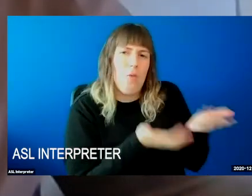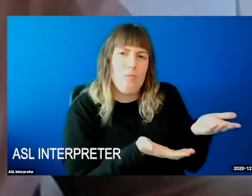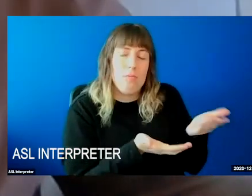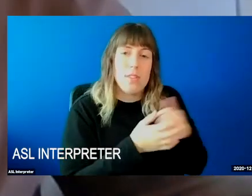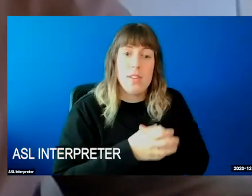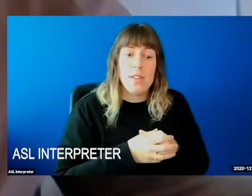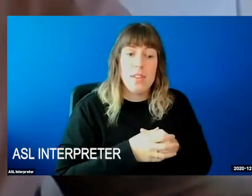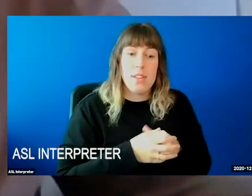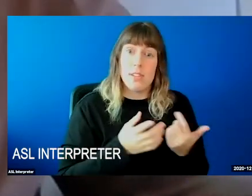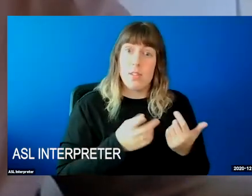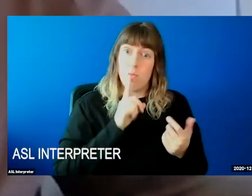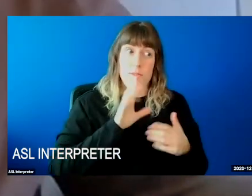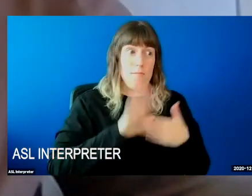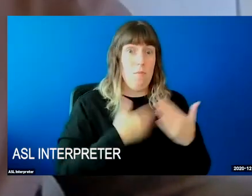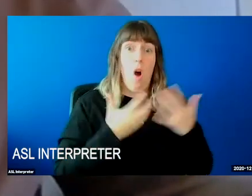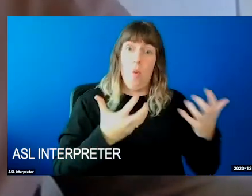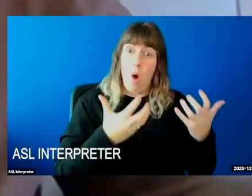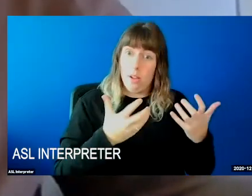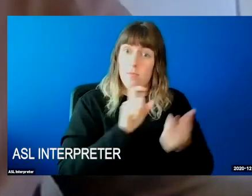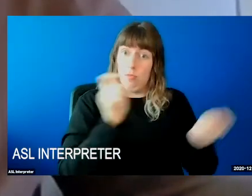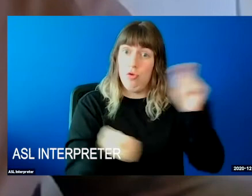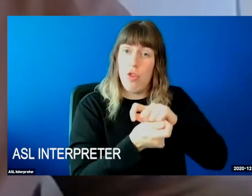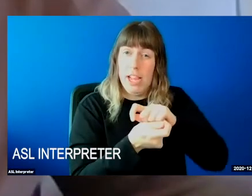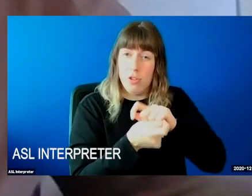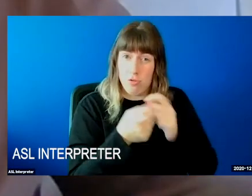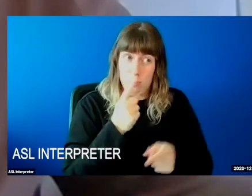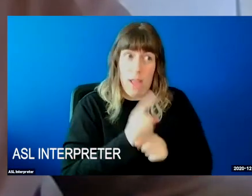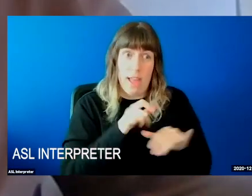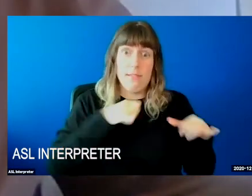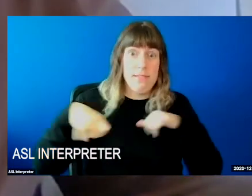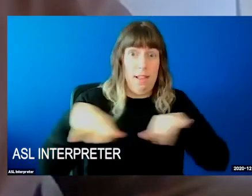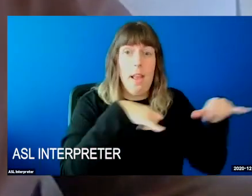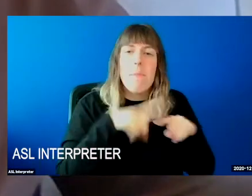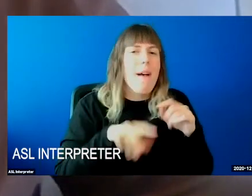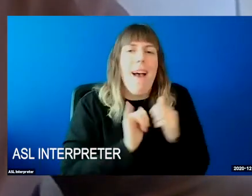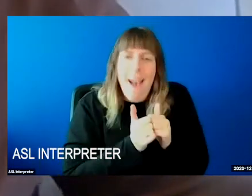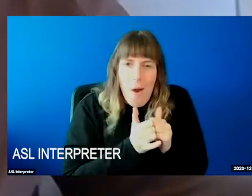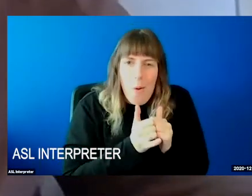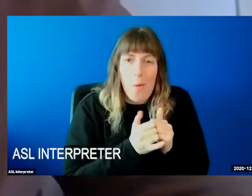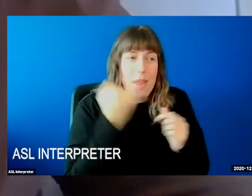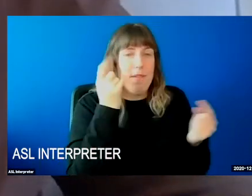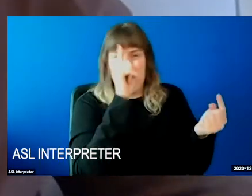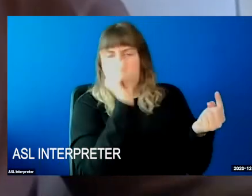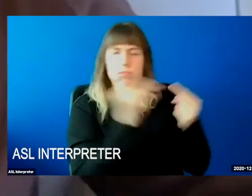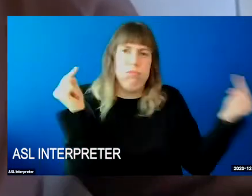move forward is a common goal, but how do we actually do it if we do not